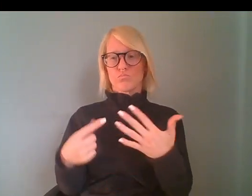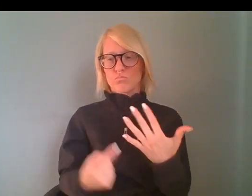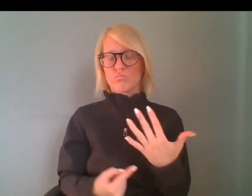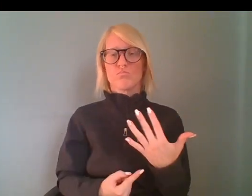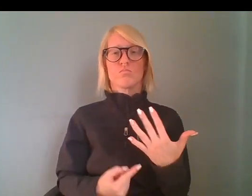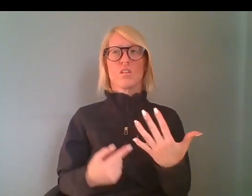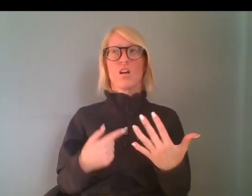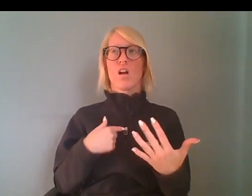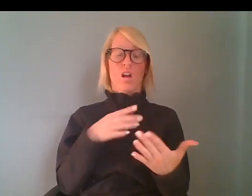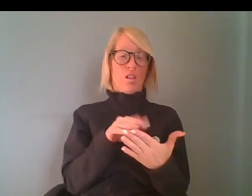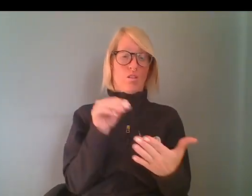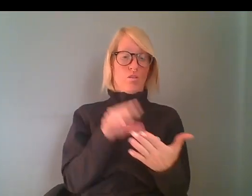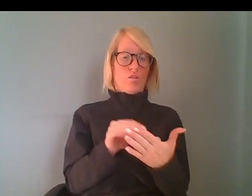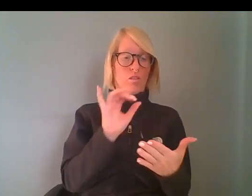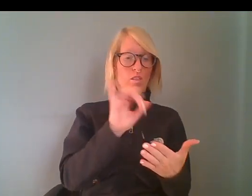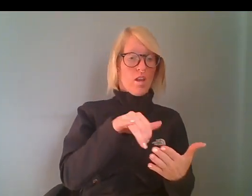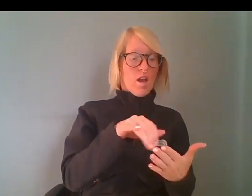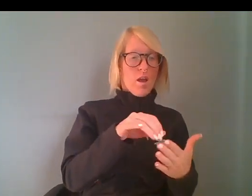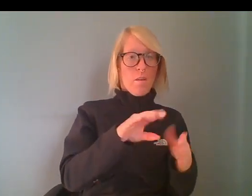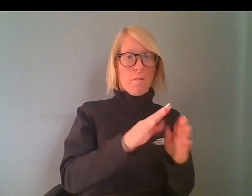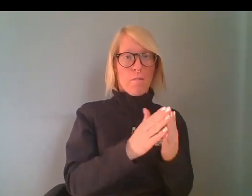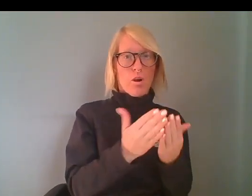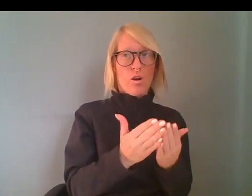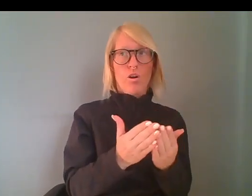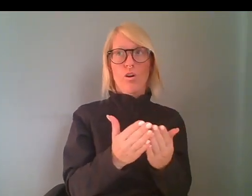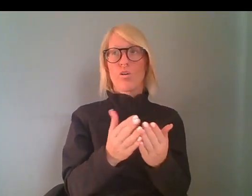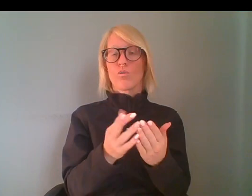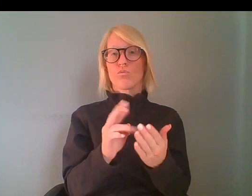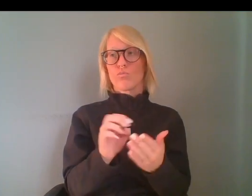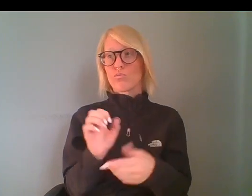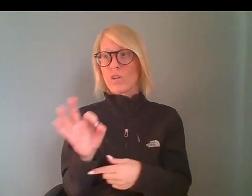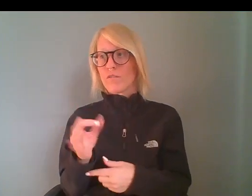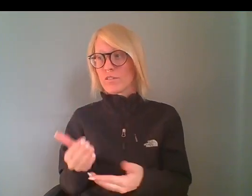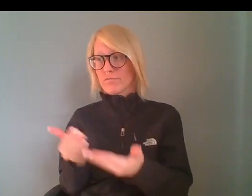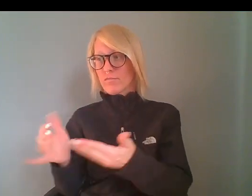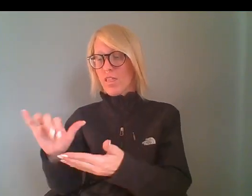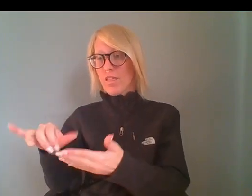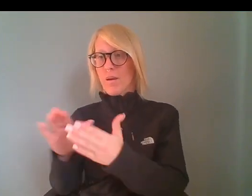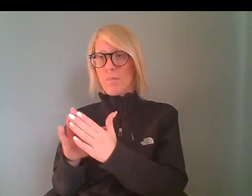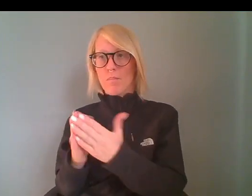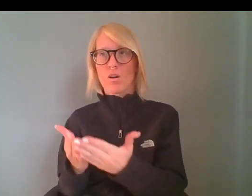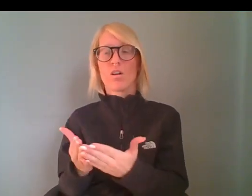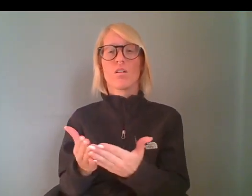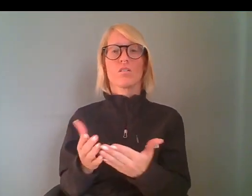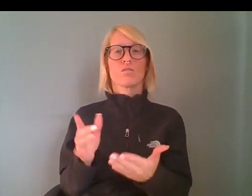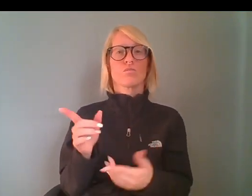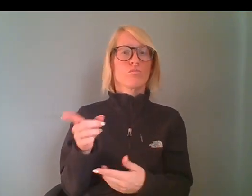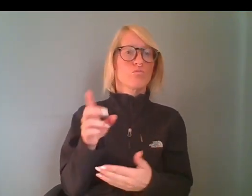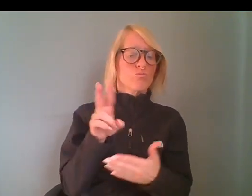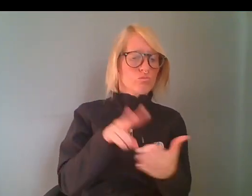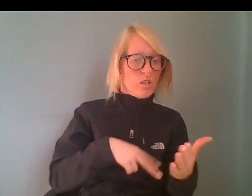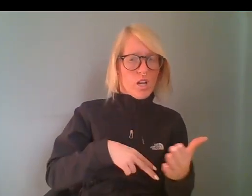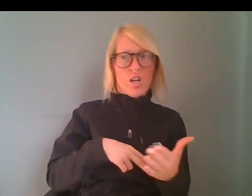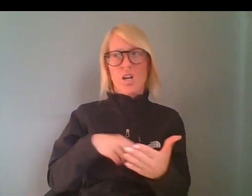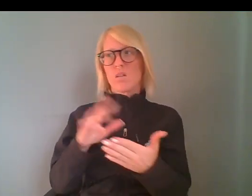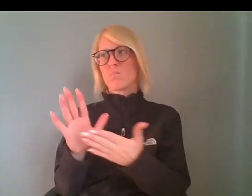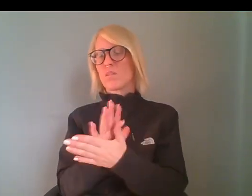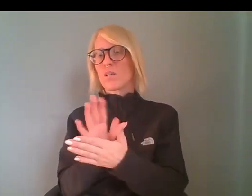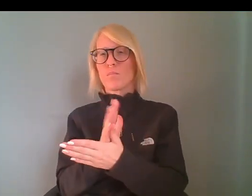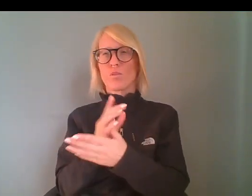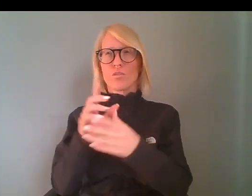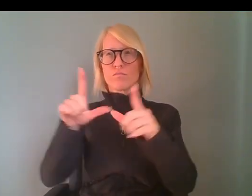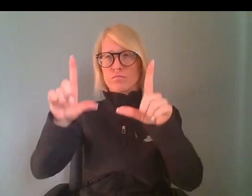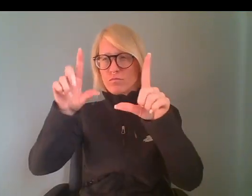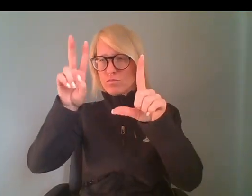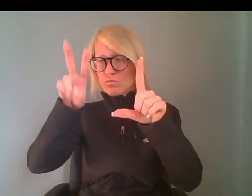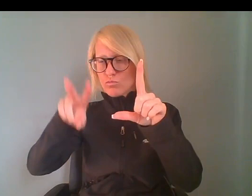from this book and gave a reference to it. So it could be a book you read or just an article you read, so just to build on something